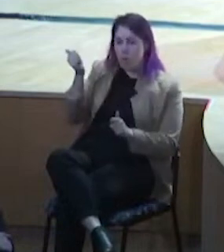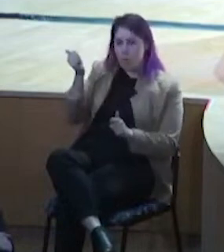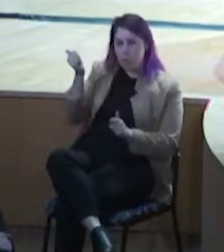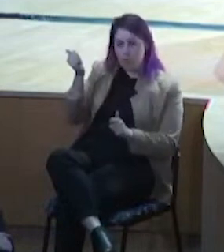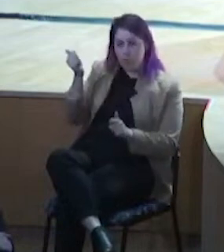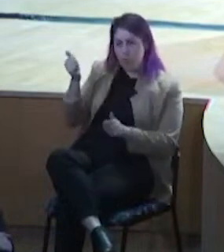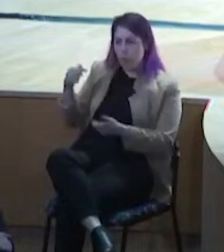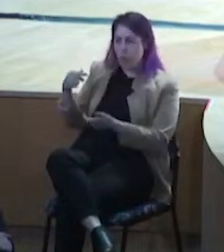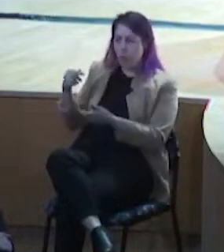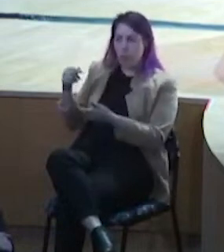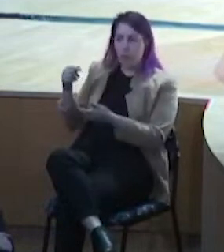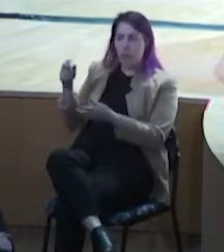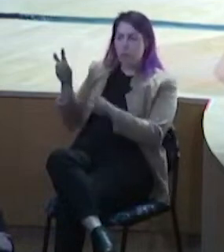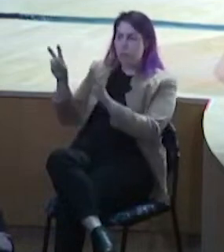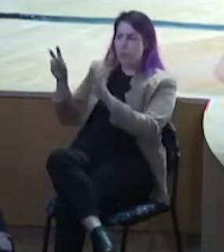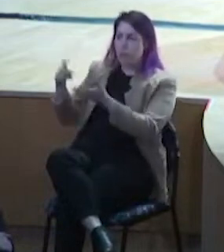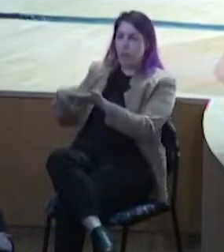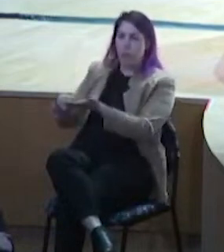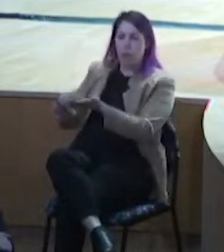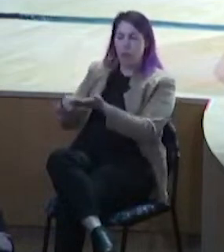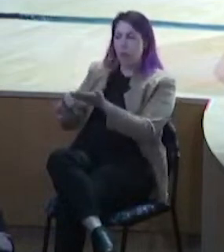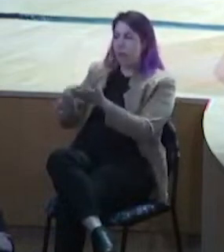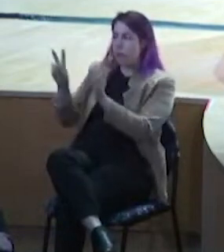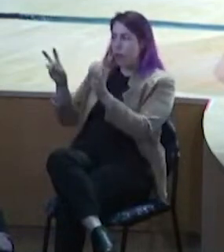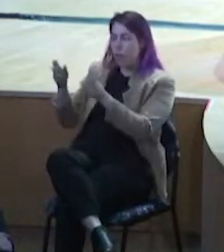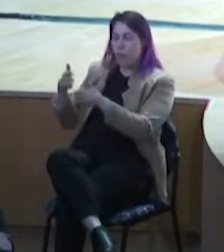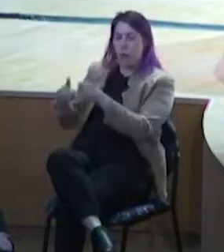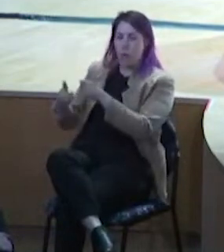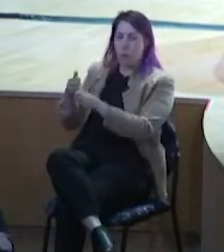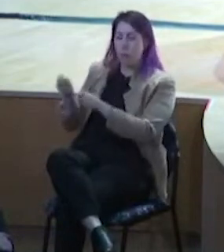spoken about problems within the Chinampas.